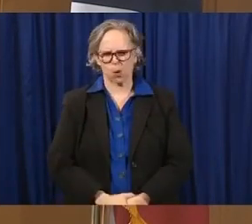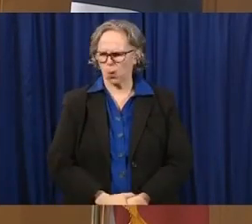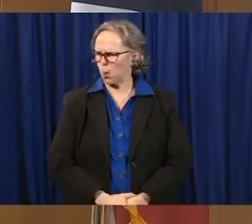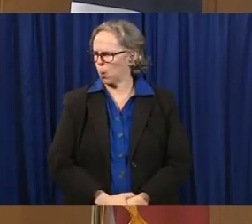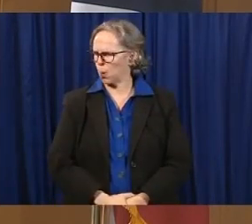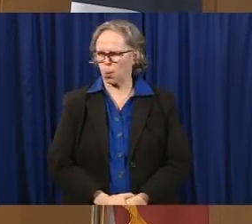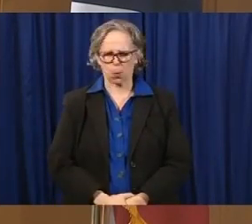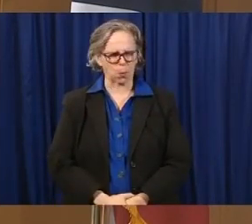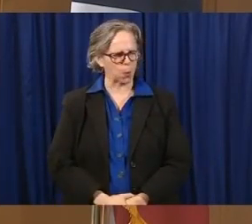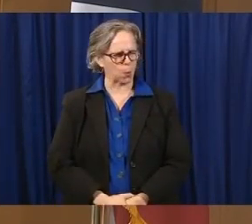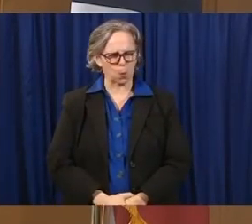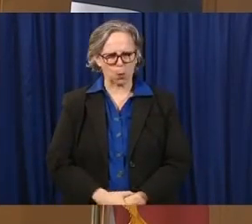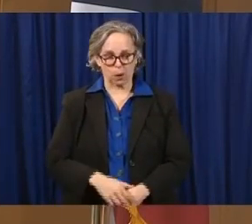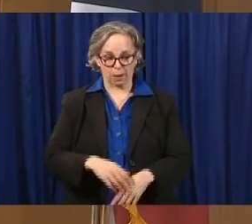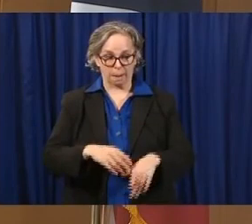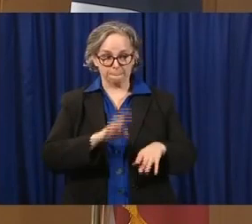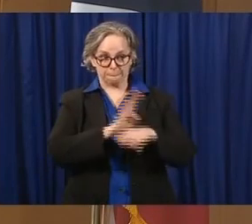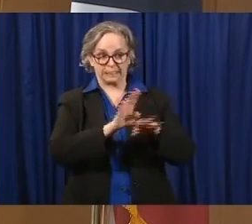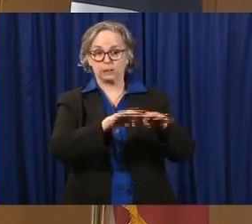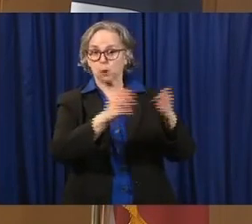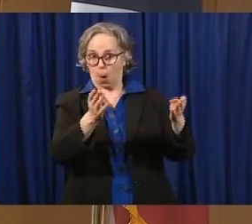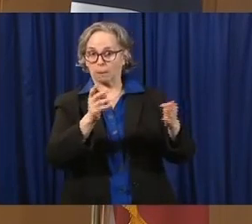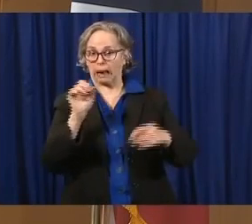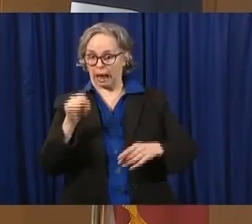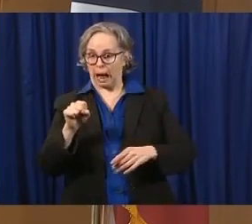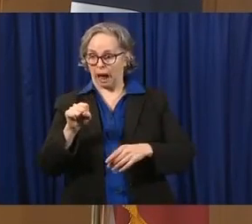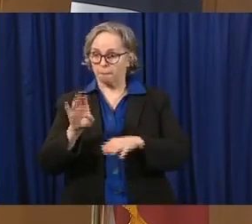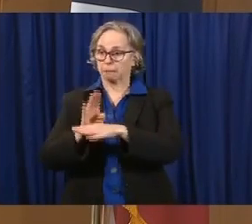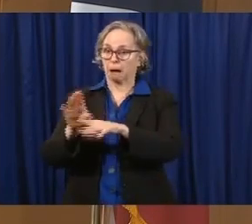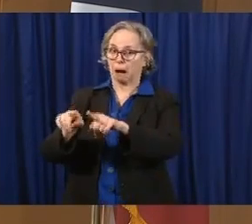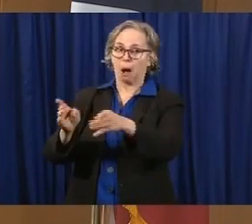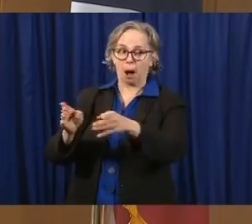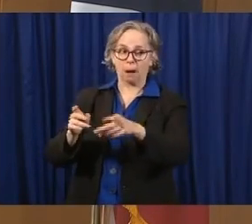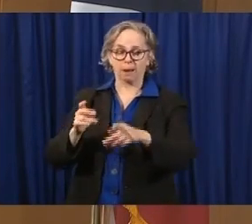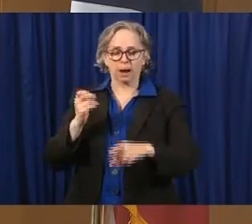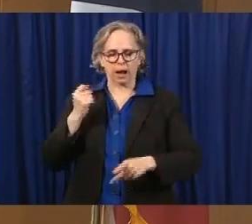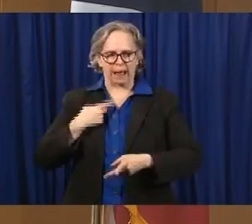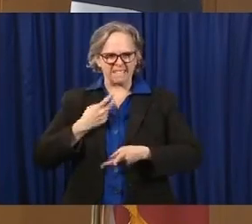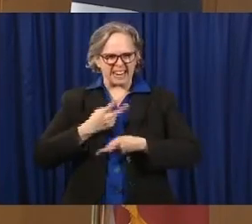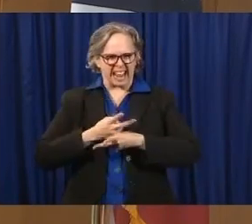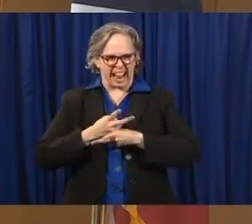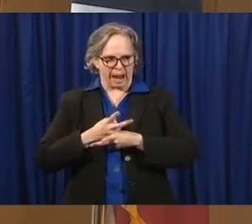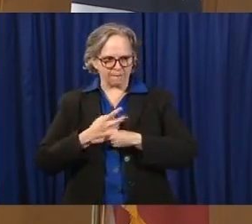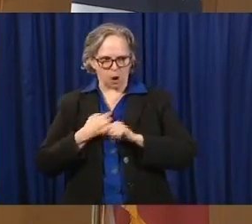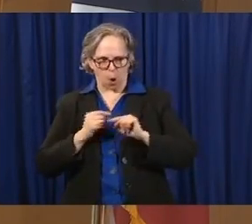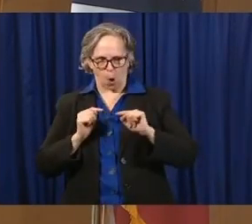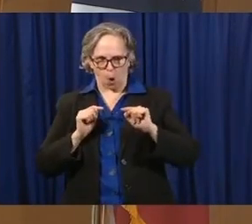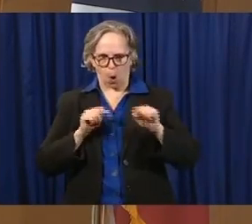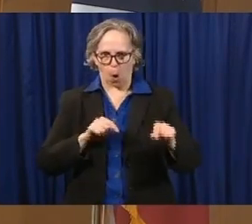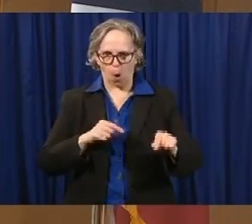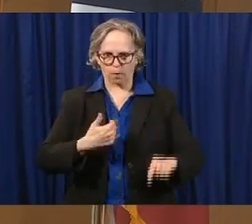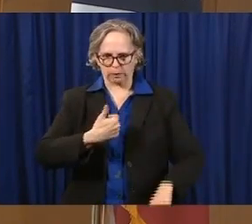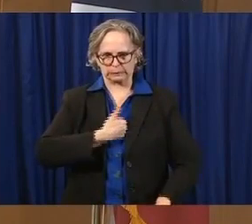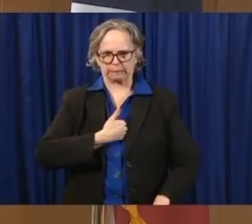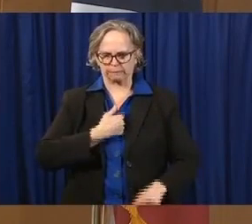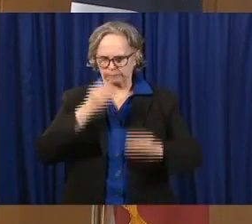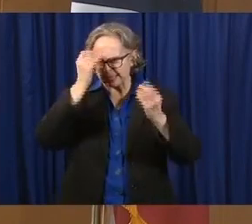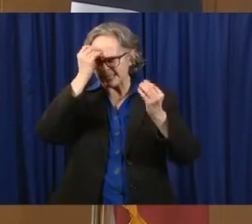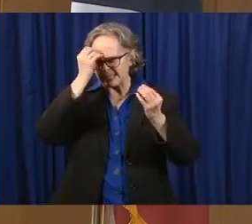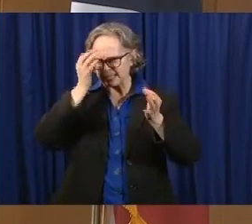know, people are still going to be exceedingly careful. Thank you. Thanks.